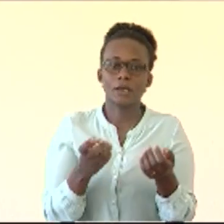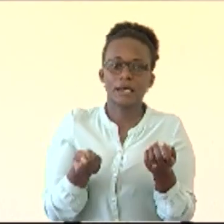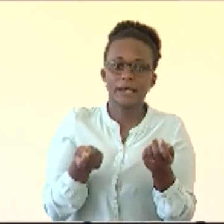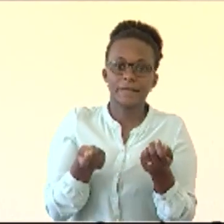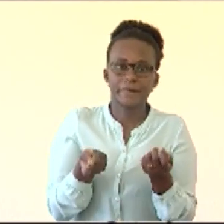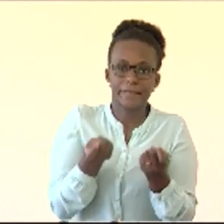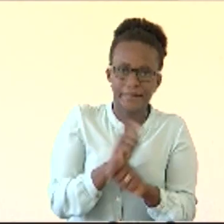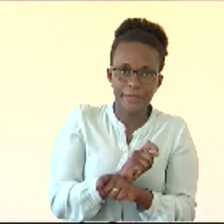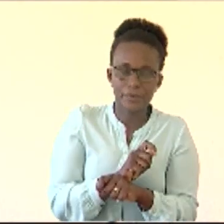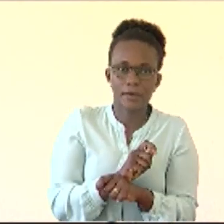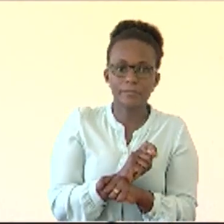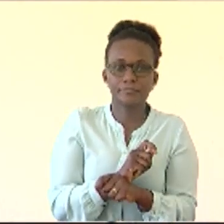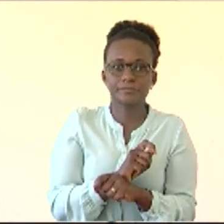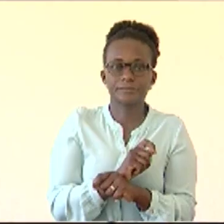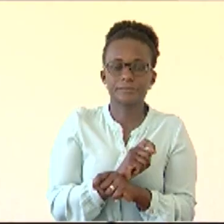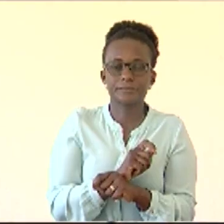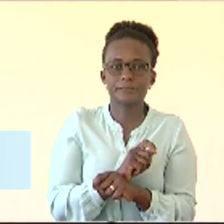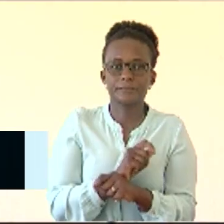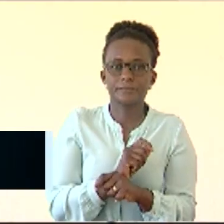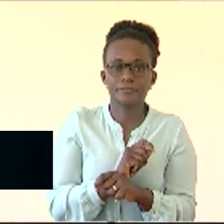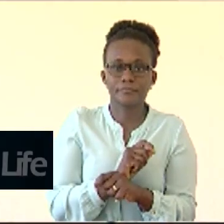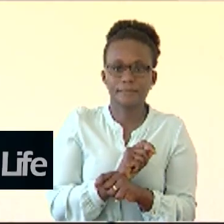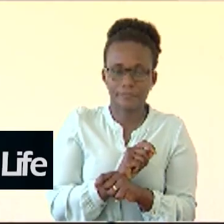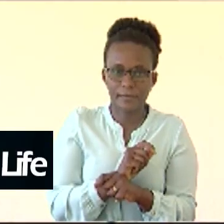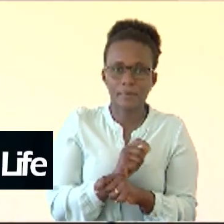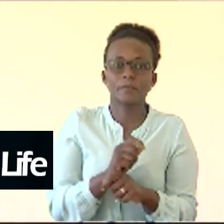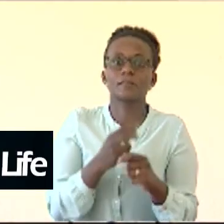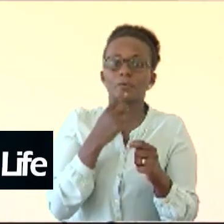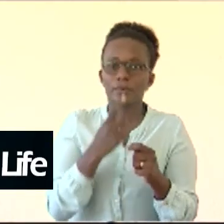You remember at the cathode, there is what we call reduction.